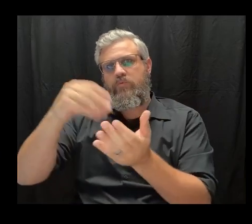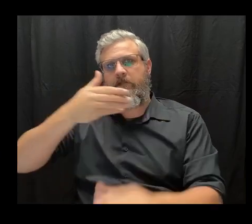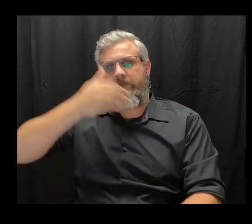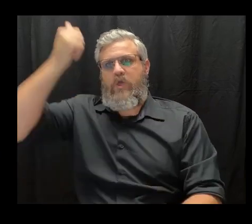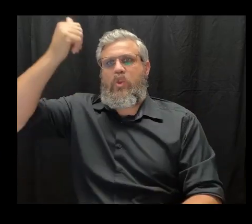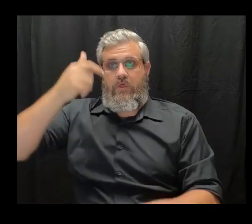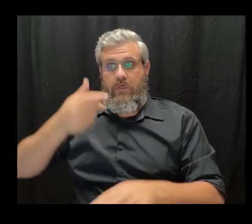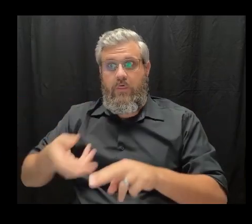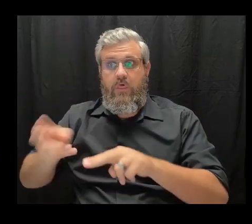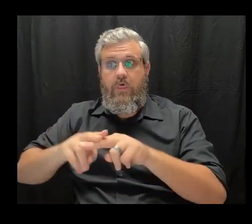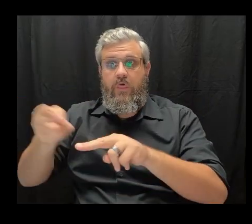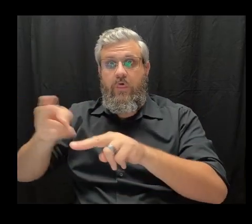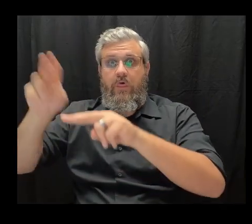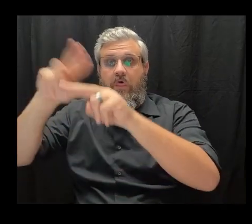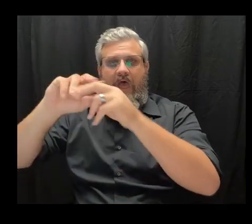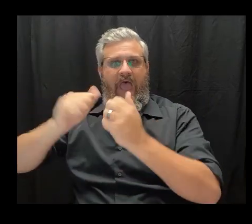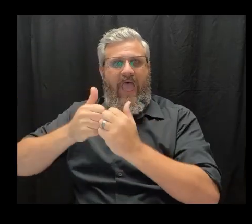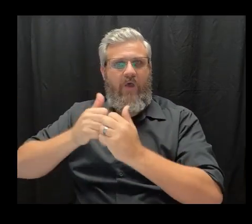in the future.